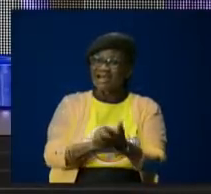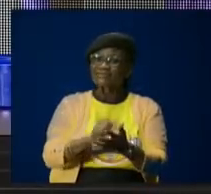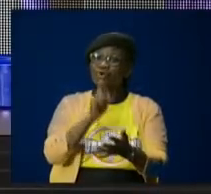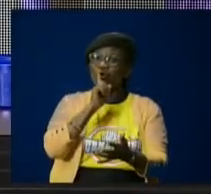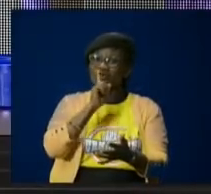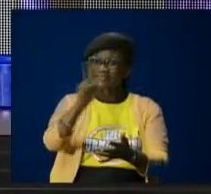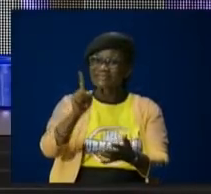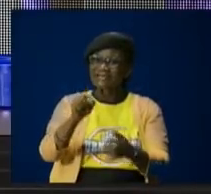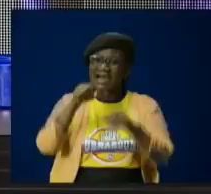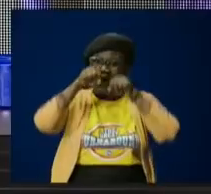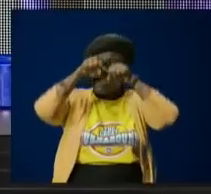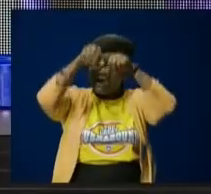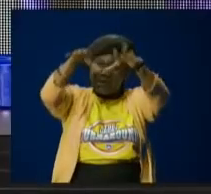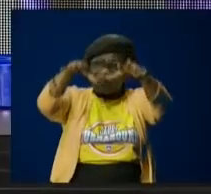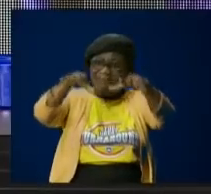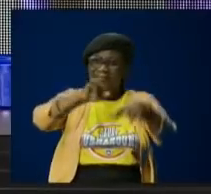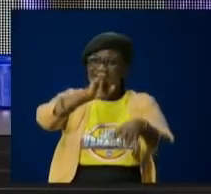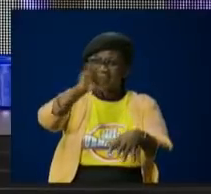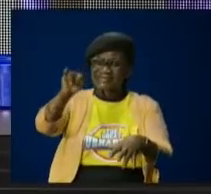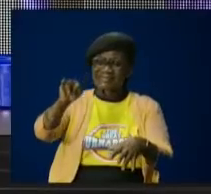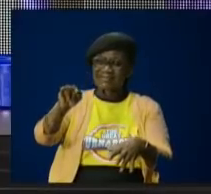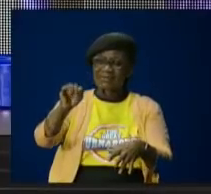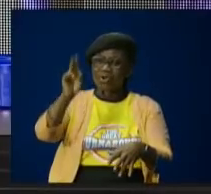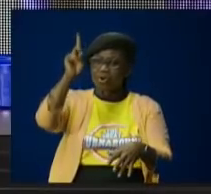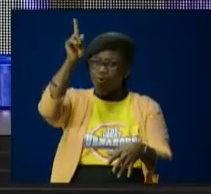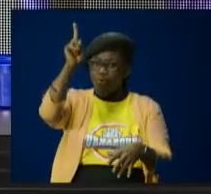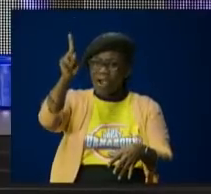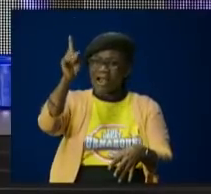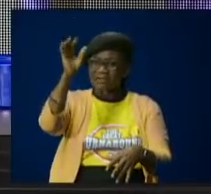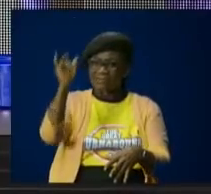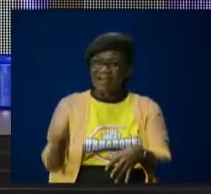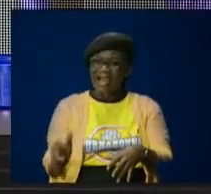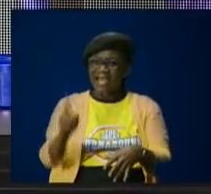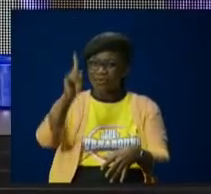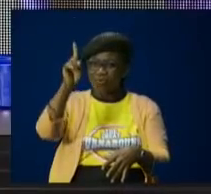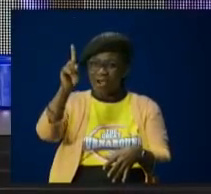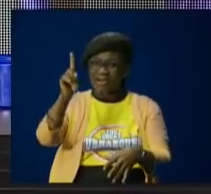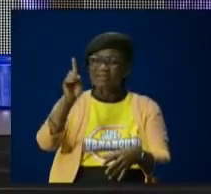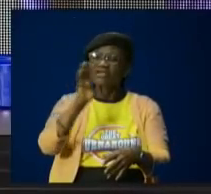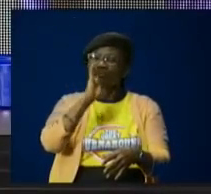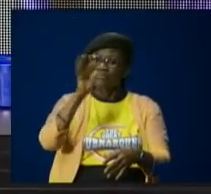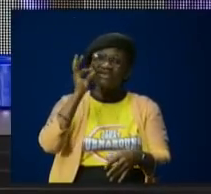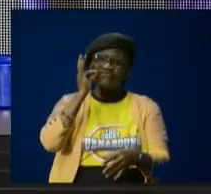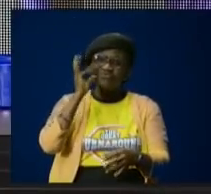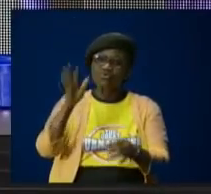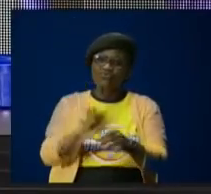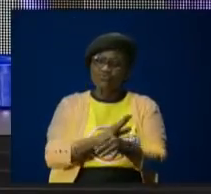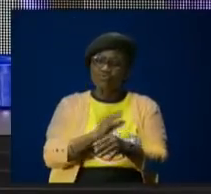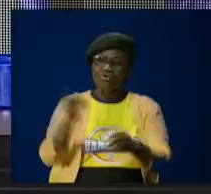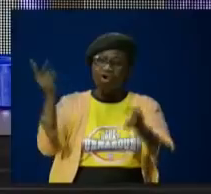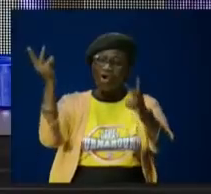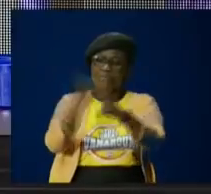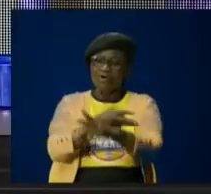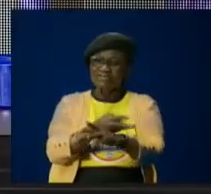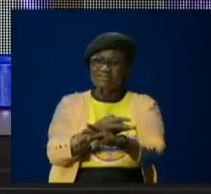blessing, one by one. Be fruitful,